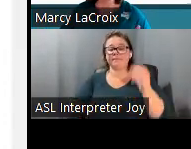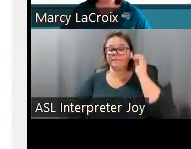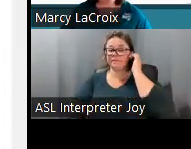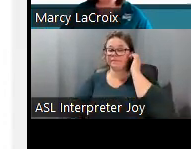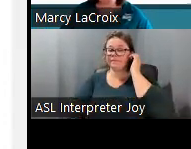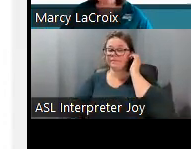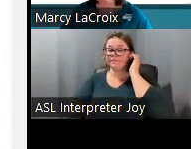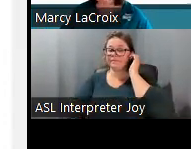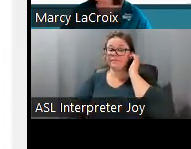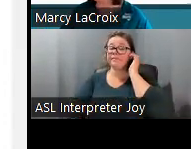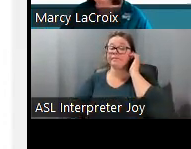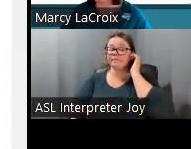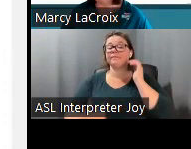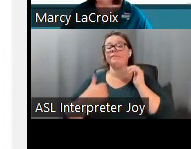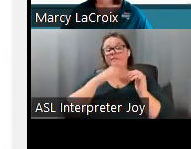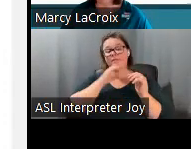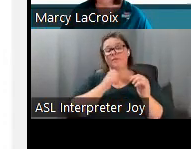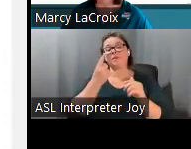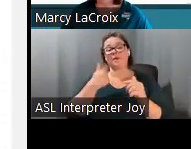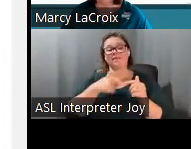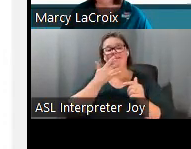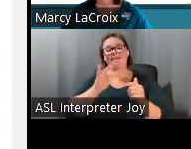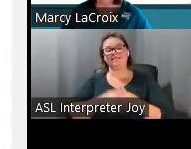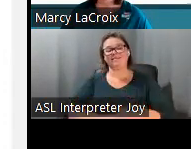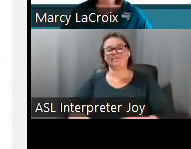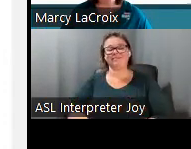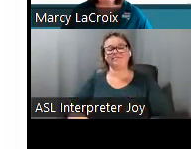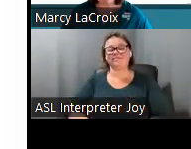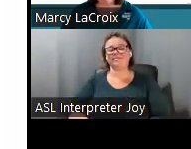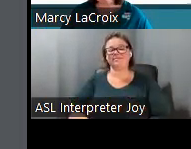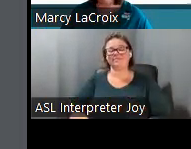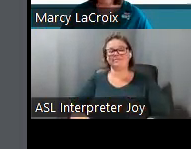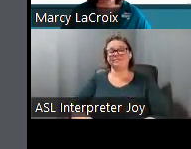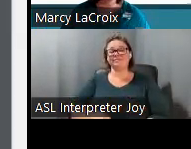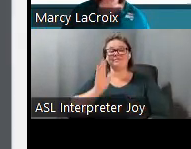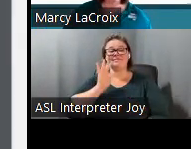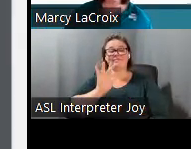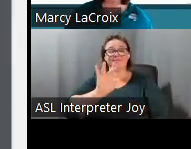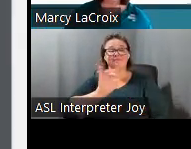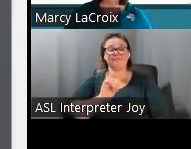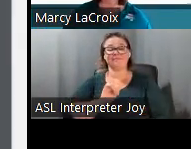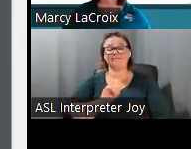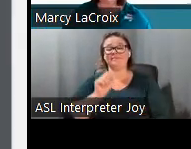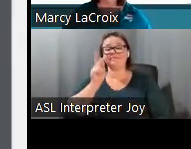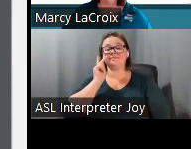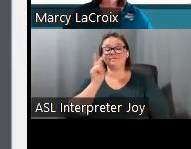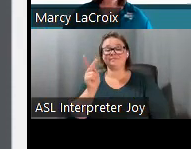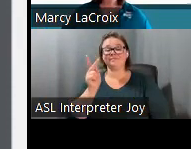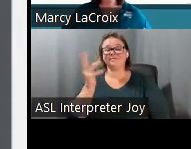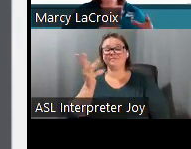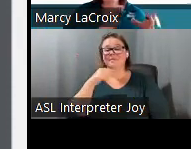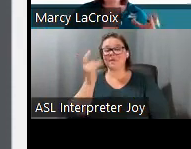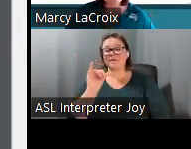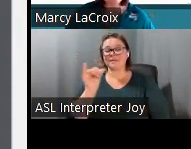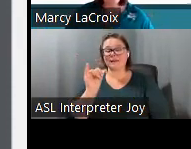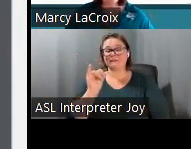I do have an old one. We're in luck. I'm going to open that file so we can take a peek at what it looks like. So